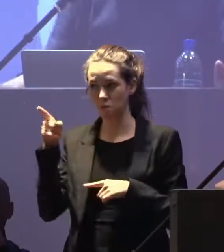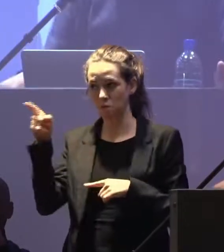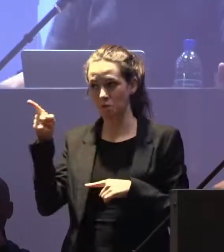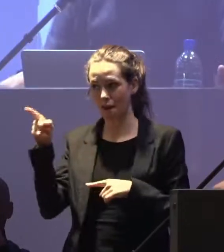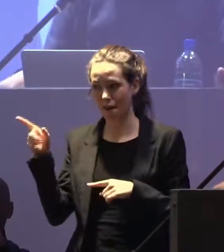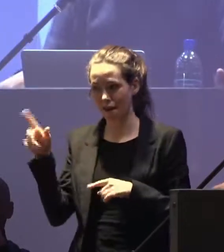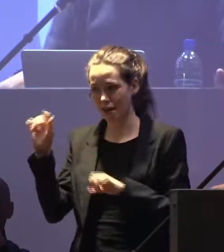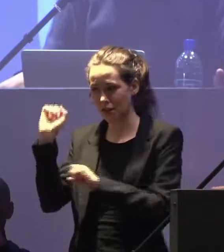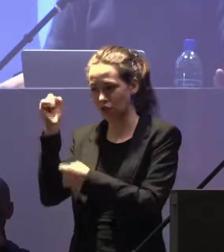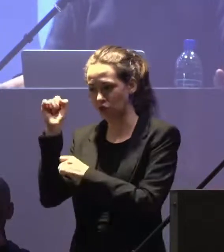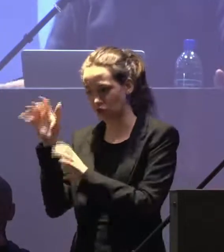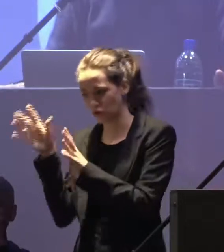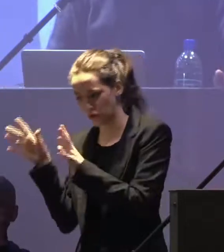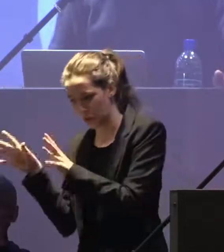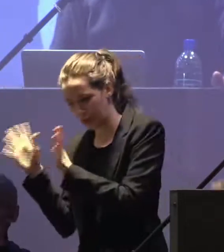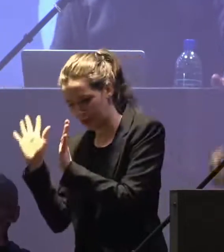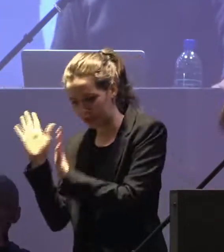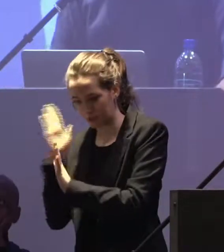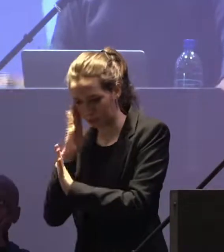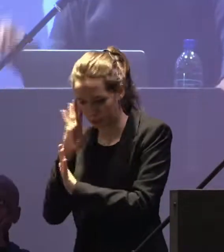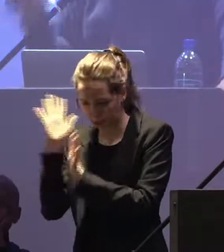unfairly. So